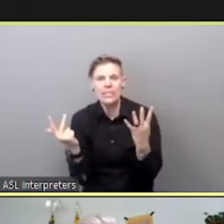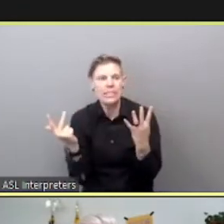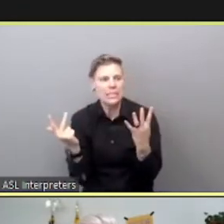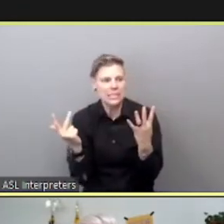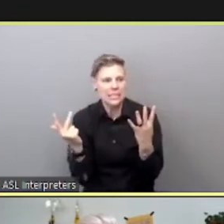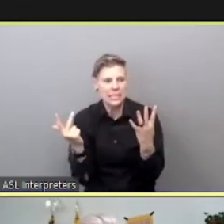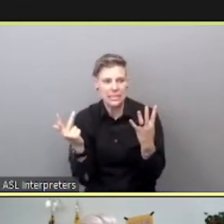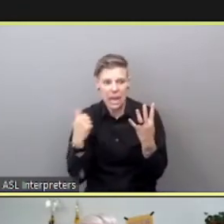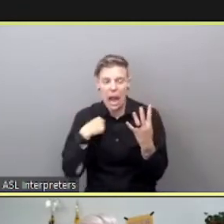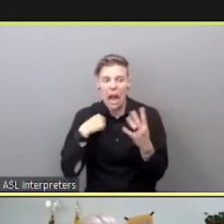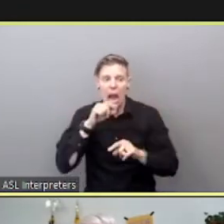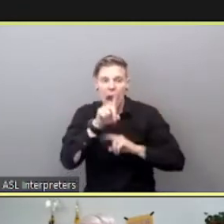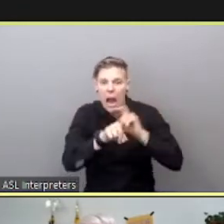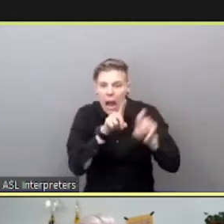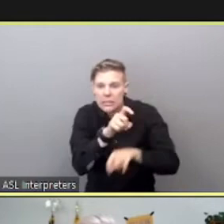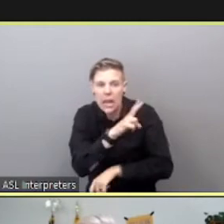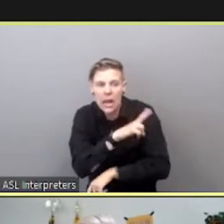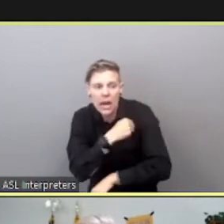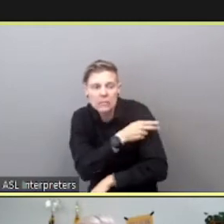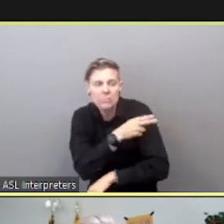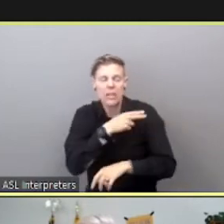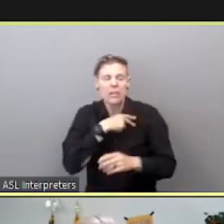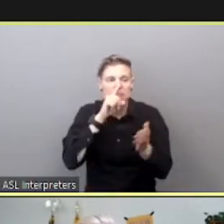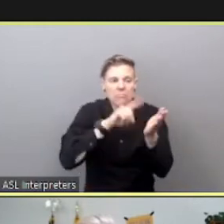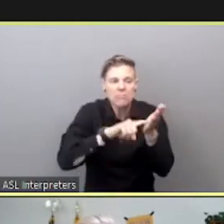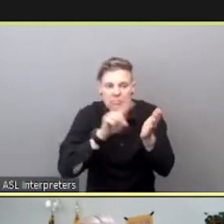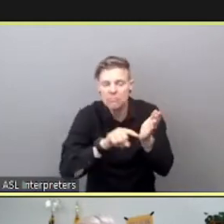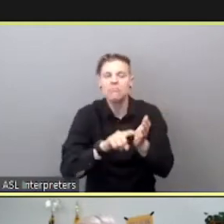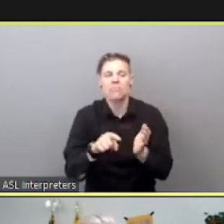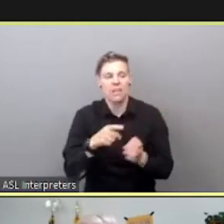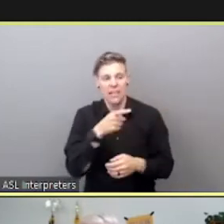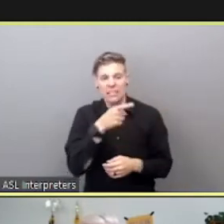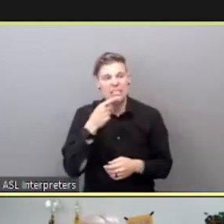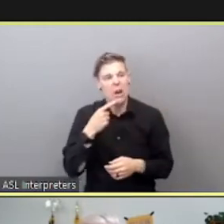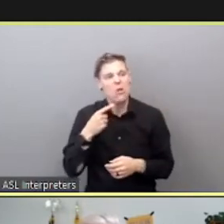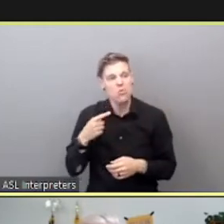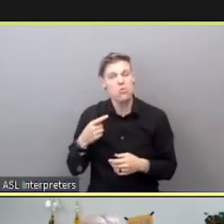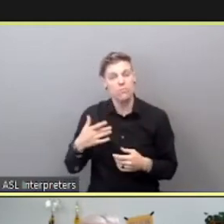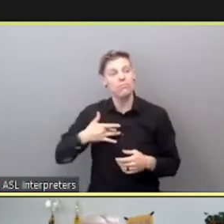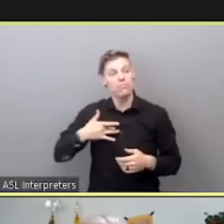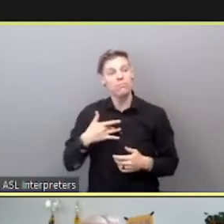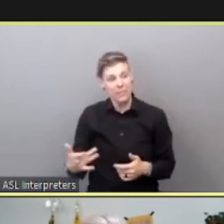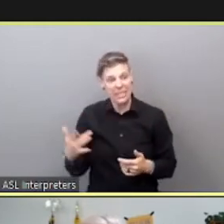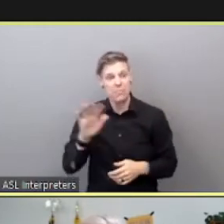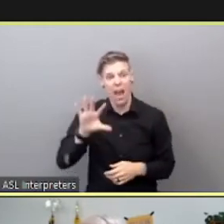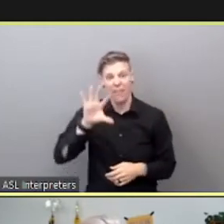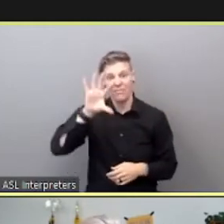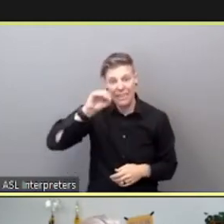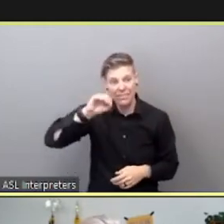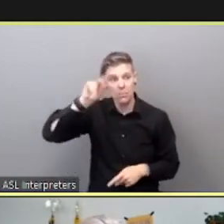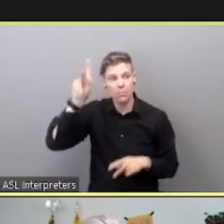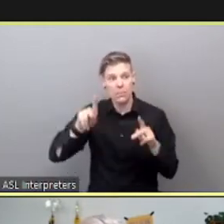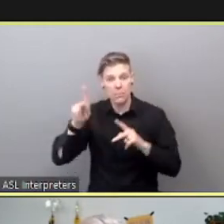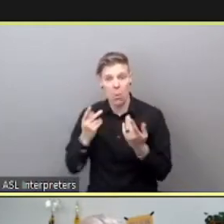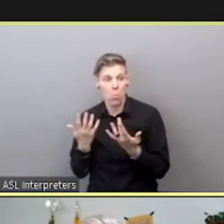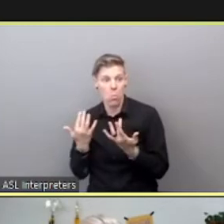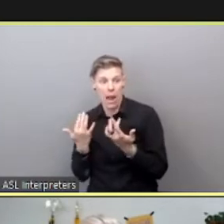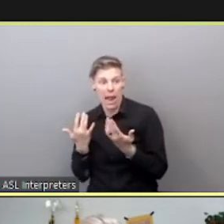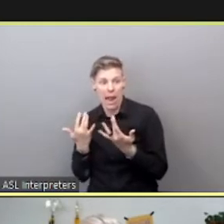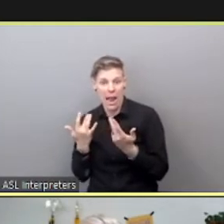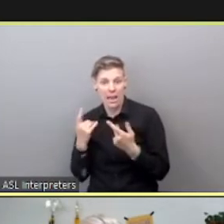have 50 transfer requests on their waiting list and more than 24 already holding in their ER. Guys, back